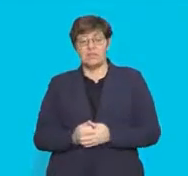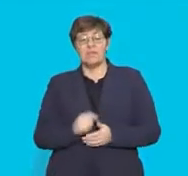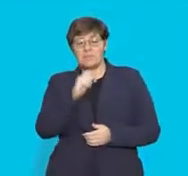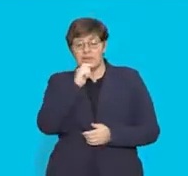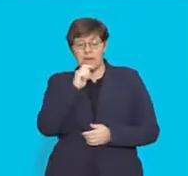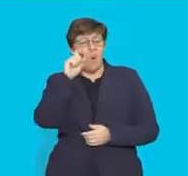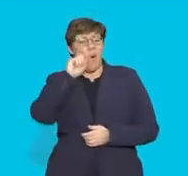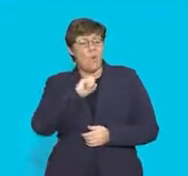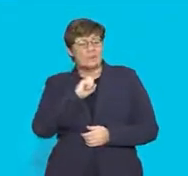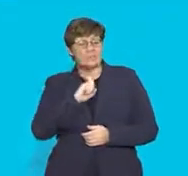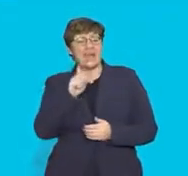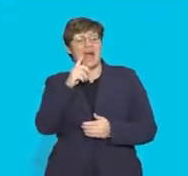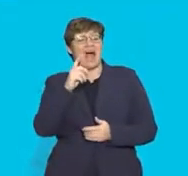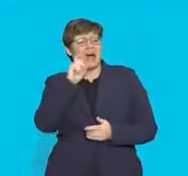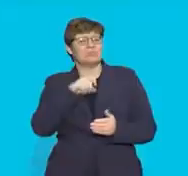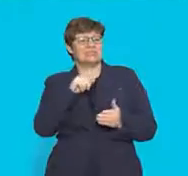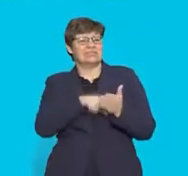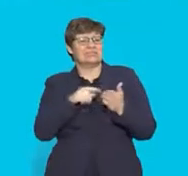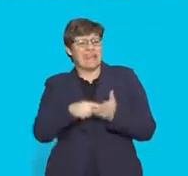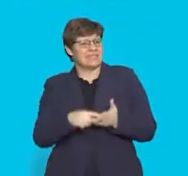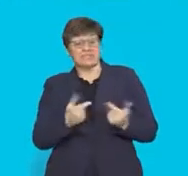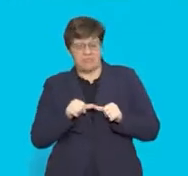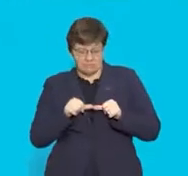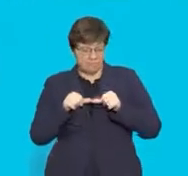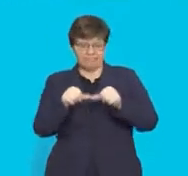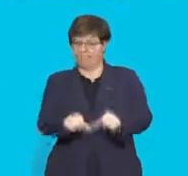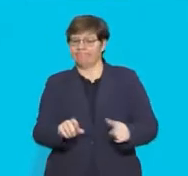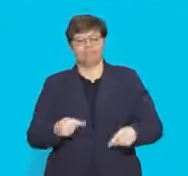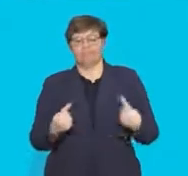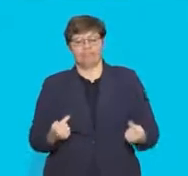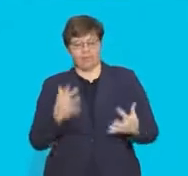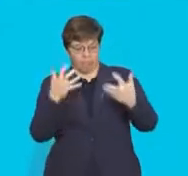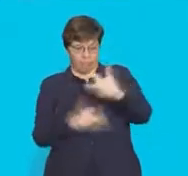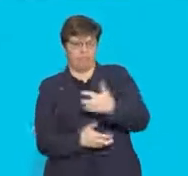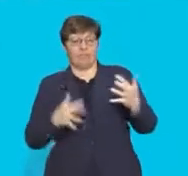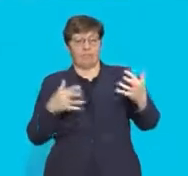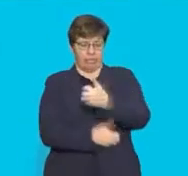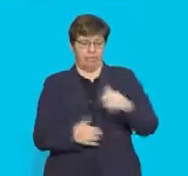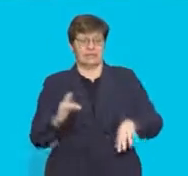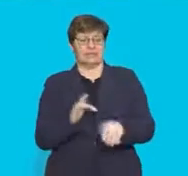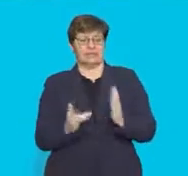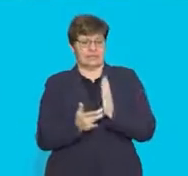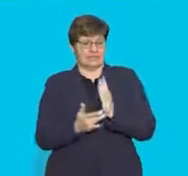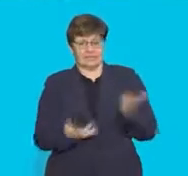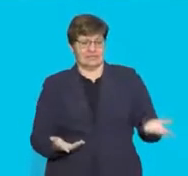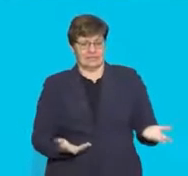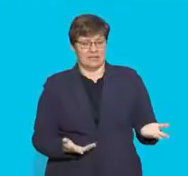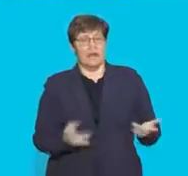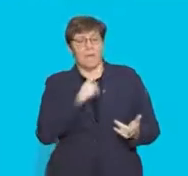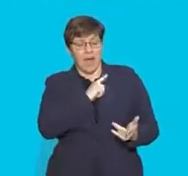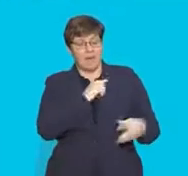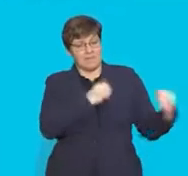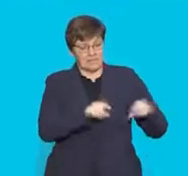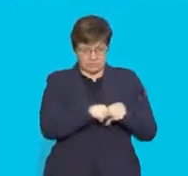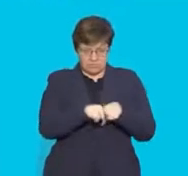date, meaning it's outdated. It cannot be used anymore. For a business to remain competitive, it needs to